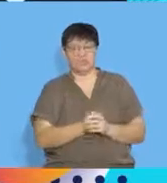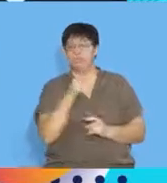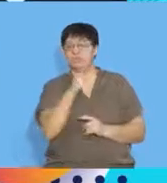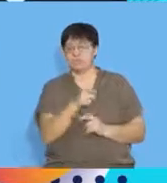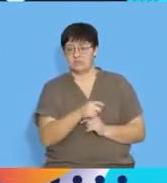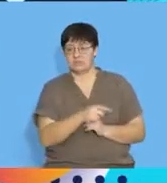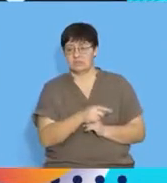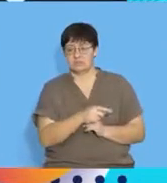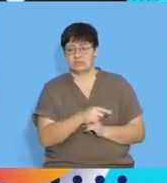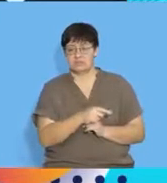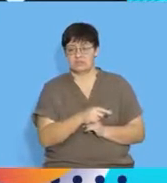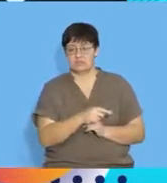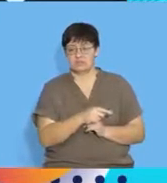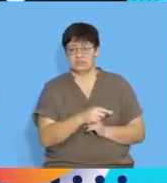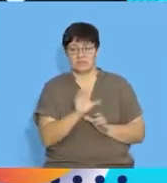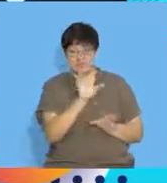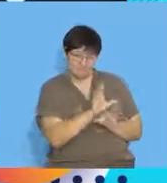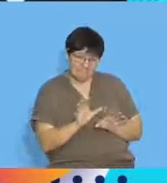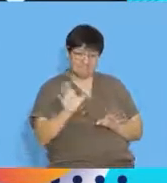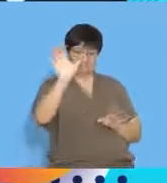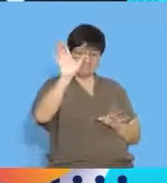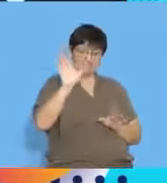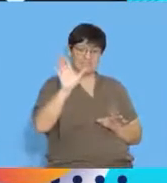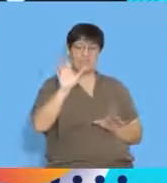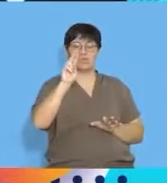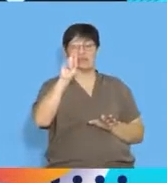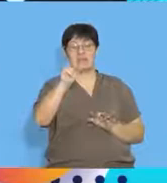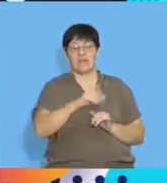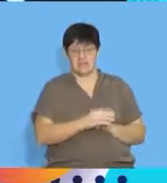the island there in the UK, they